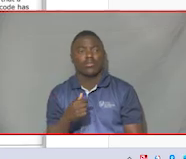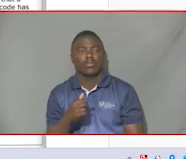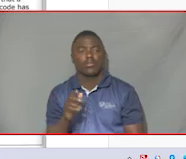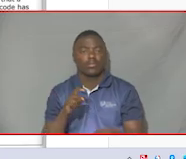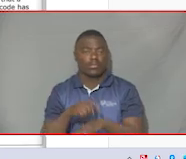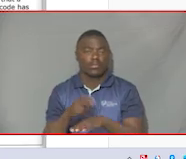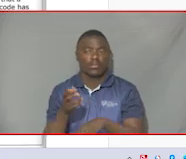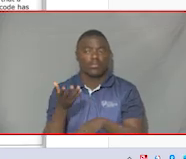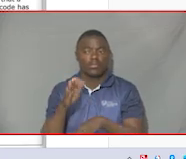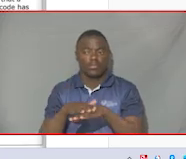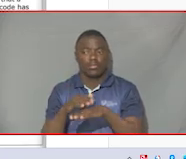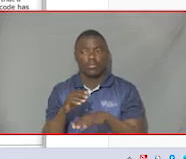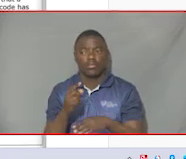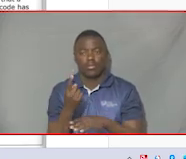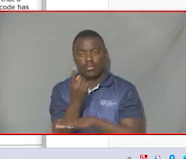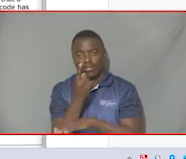another 30 seconds.